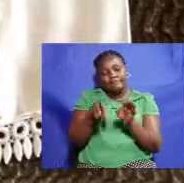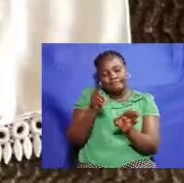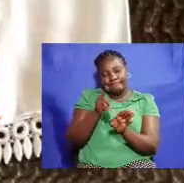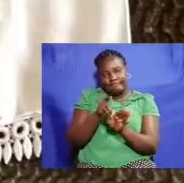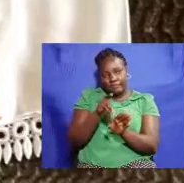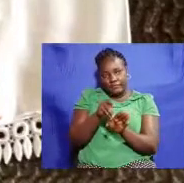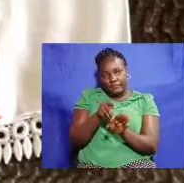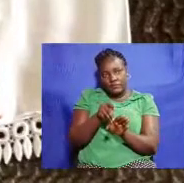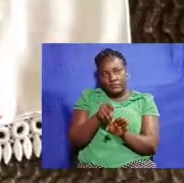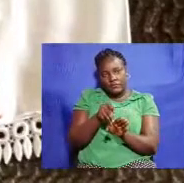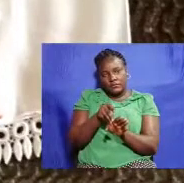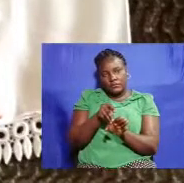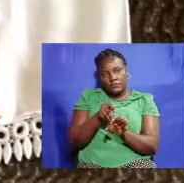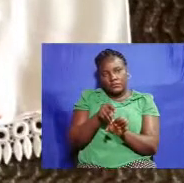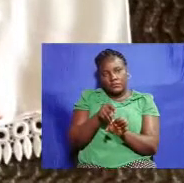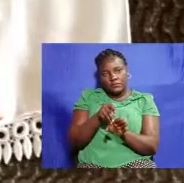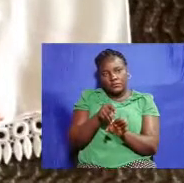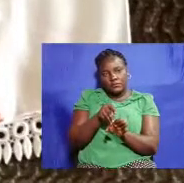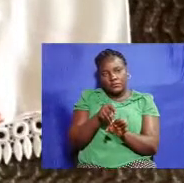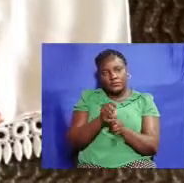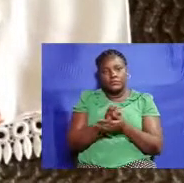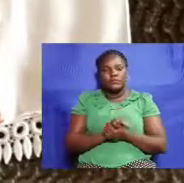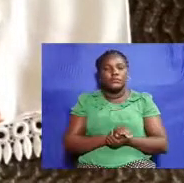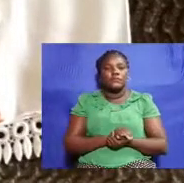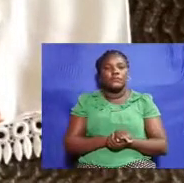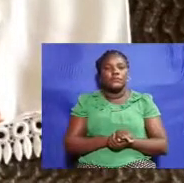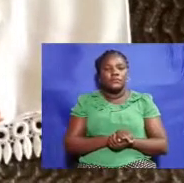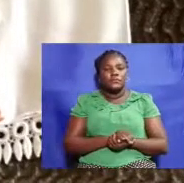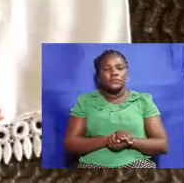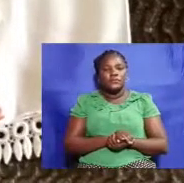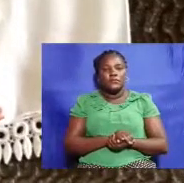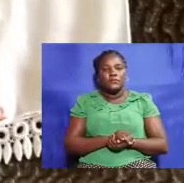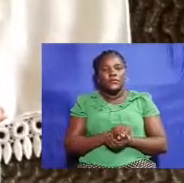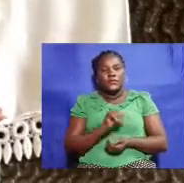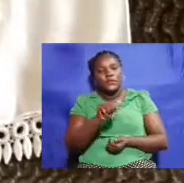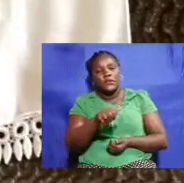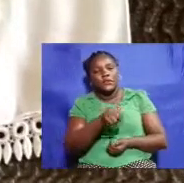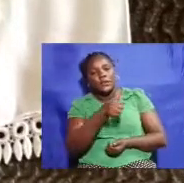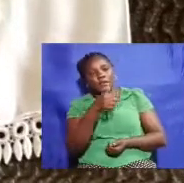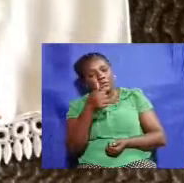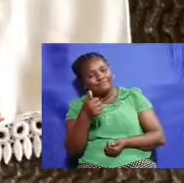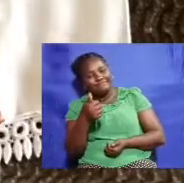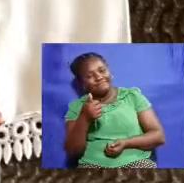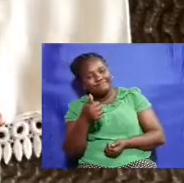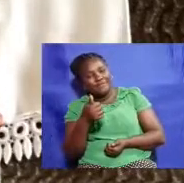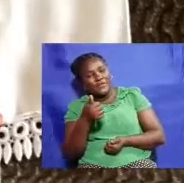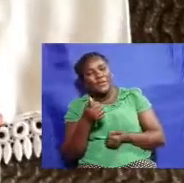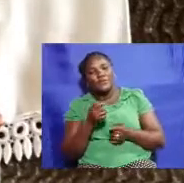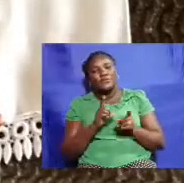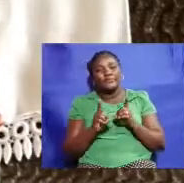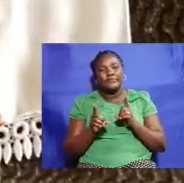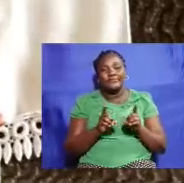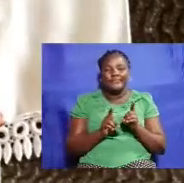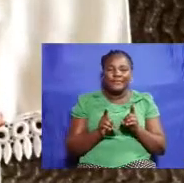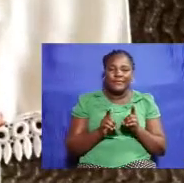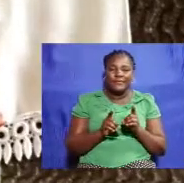disability, and then the other ones they do is